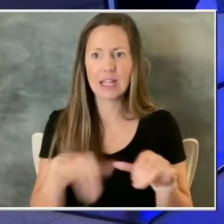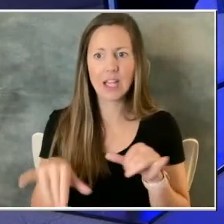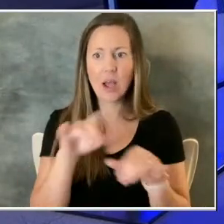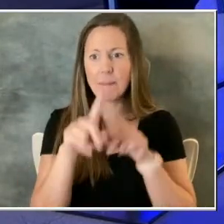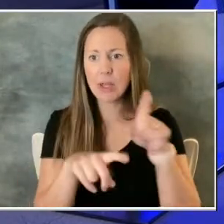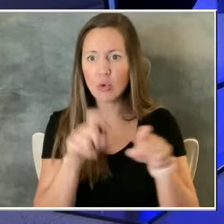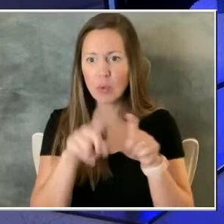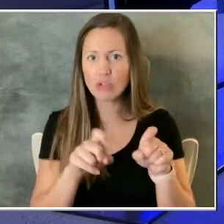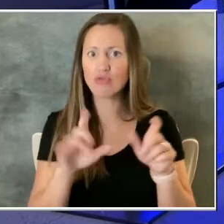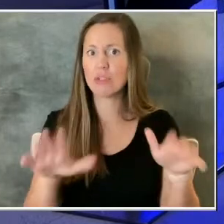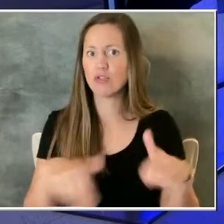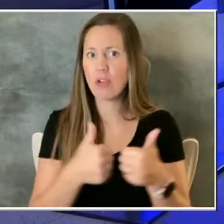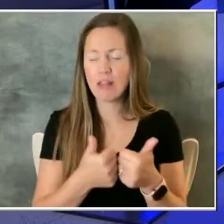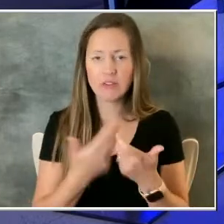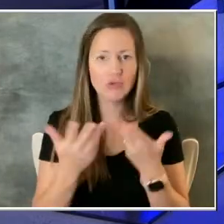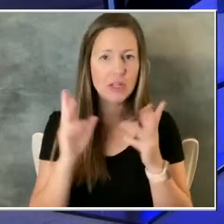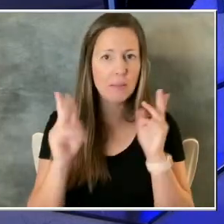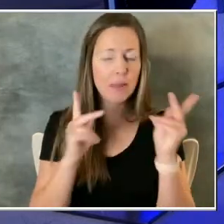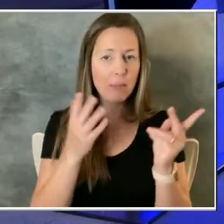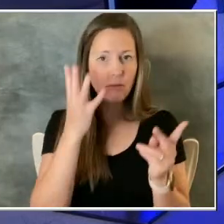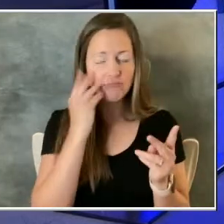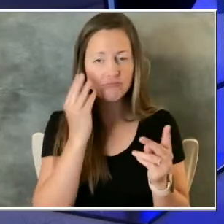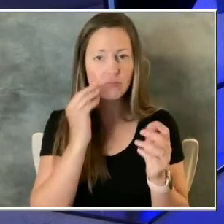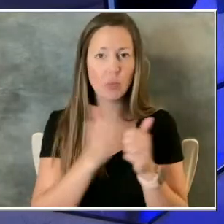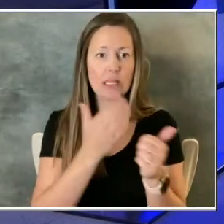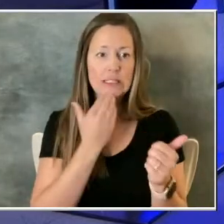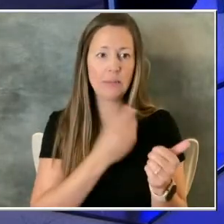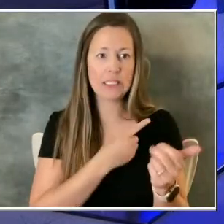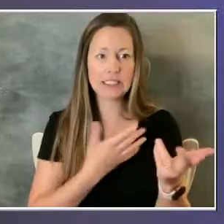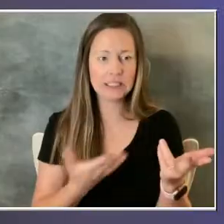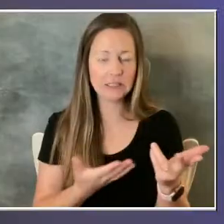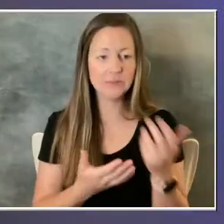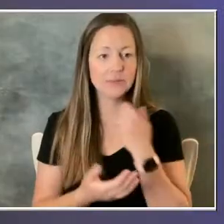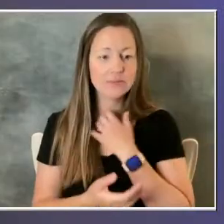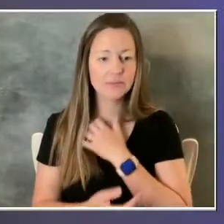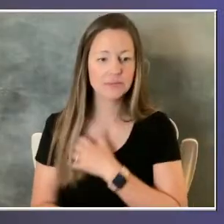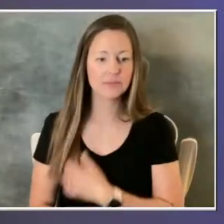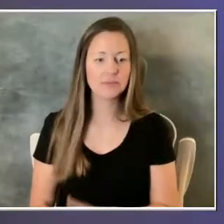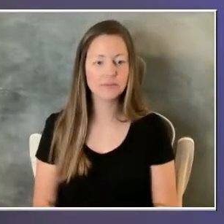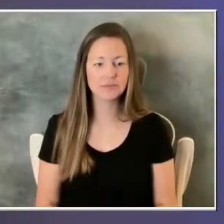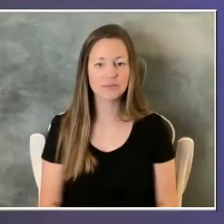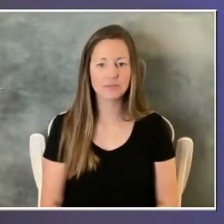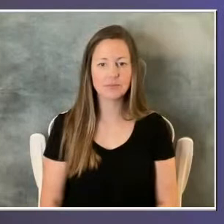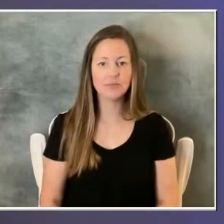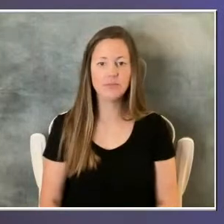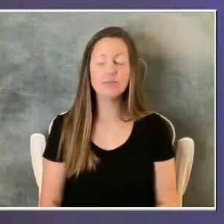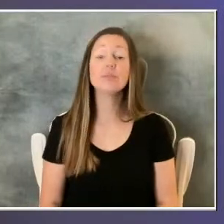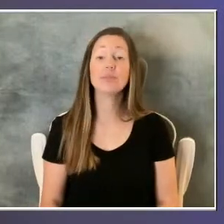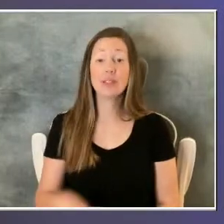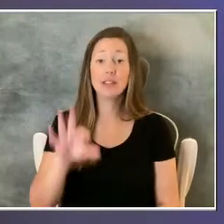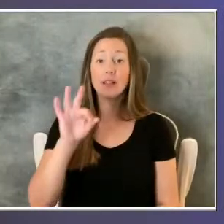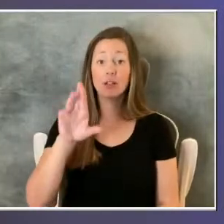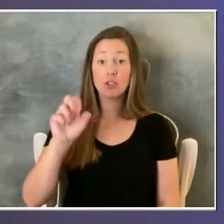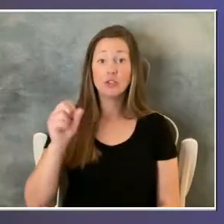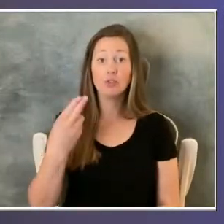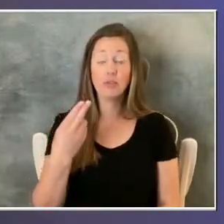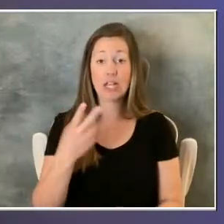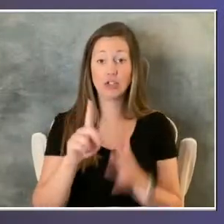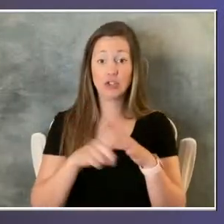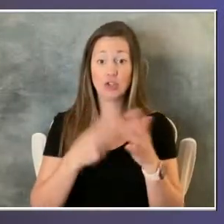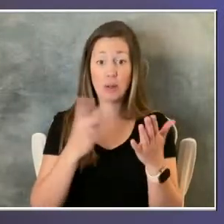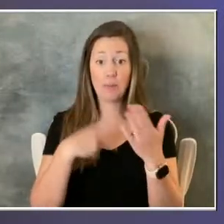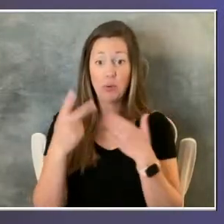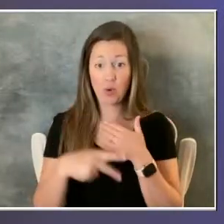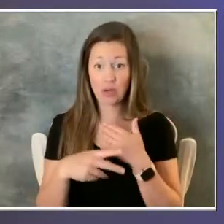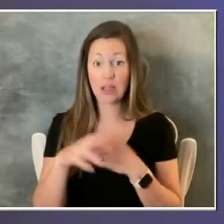challenges that people run into when it comes to their diet? So beside the Fresh Start program that Dr. Gary Novak and Anna Newby and